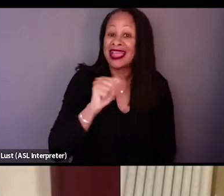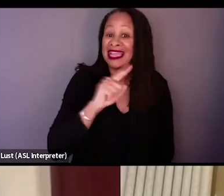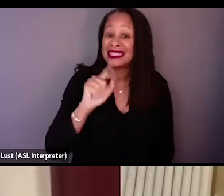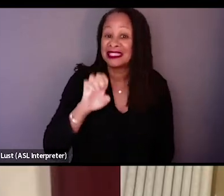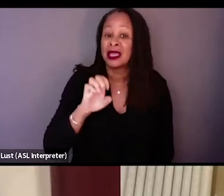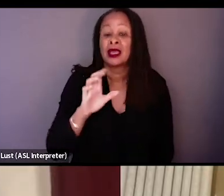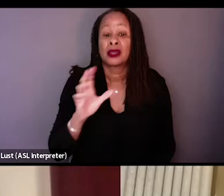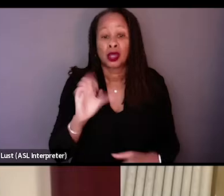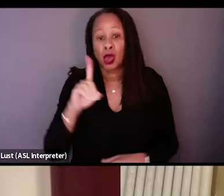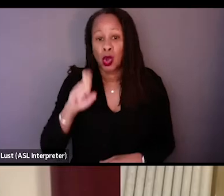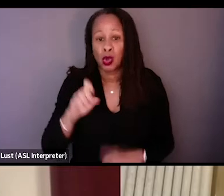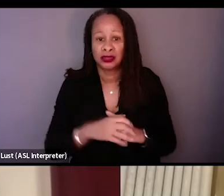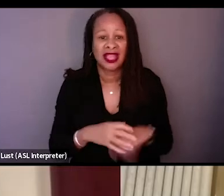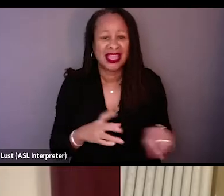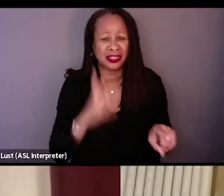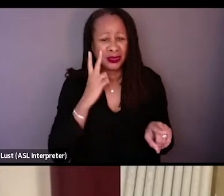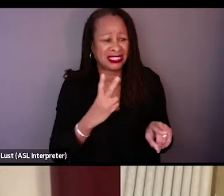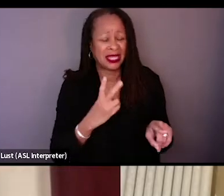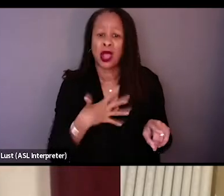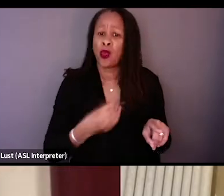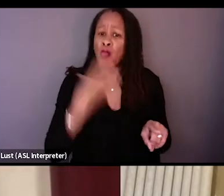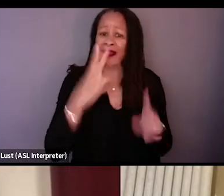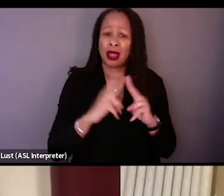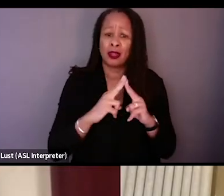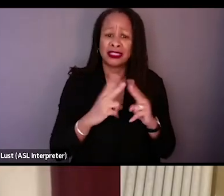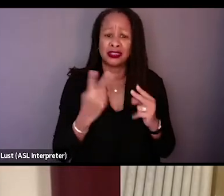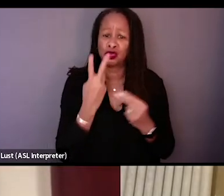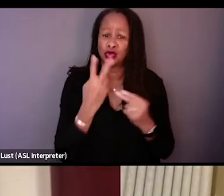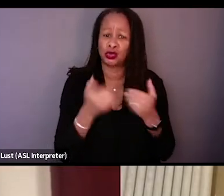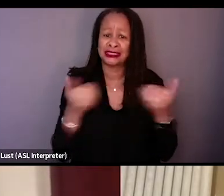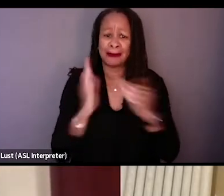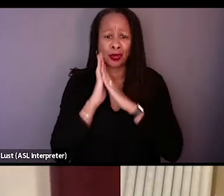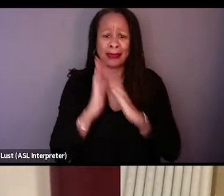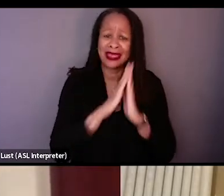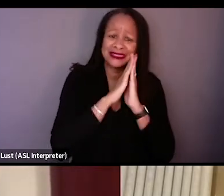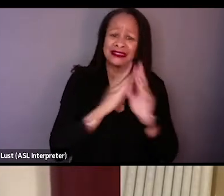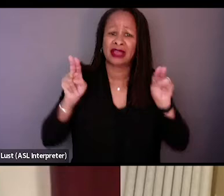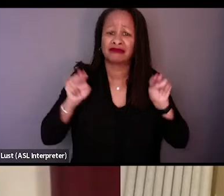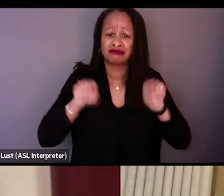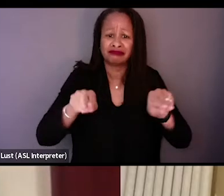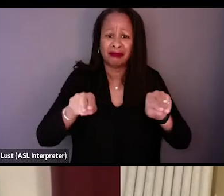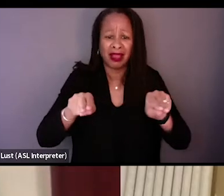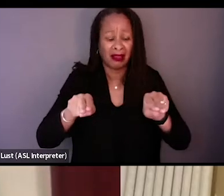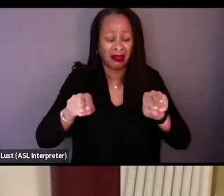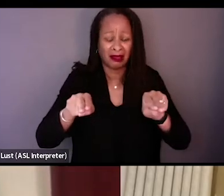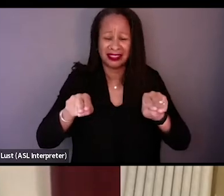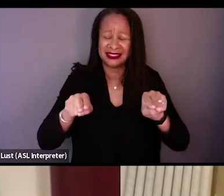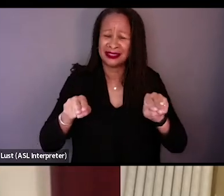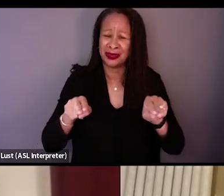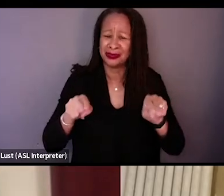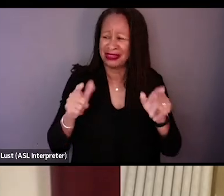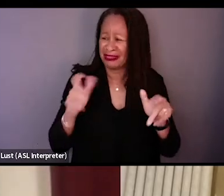and you just watch it and you go, white people are crazy. This is so weird. Because you never saw Black people like that, so